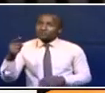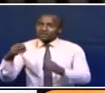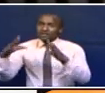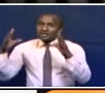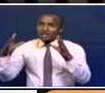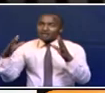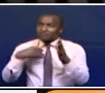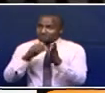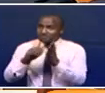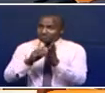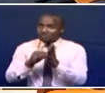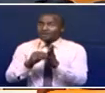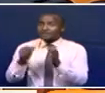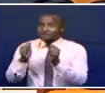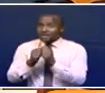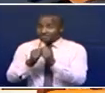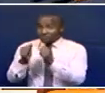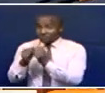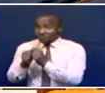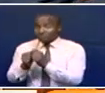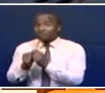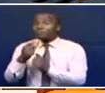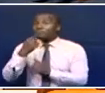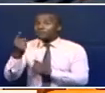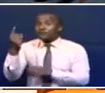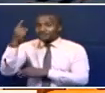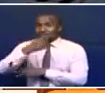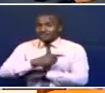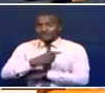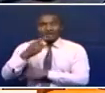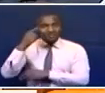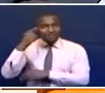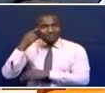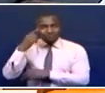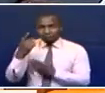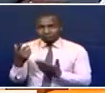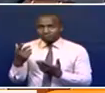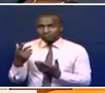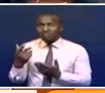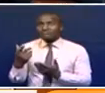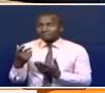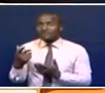my book. Mm-hmm. On the 10th of October, it was Moi's day. Remember? Mm-hmm. Being mindful of other people's